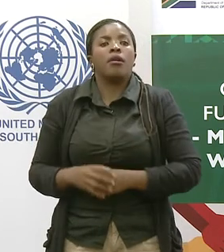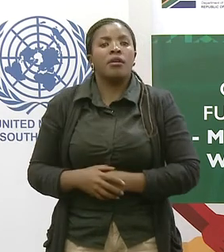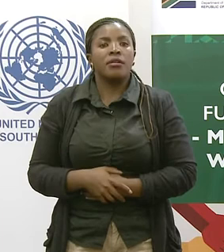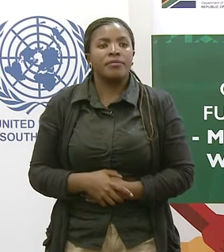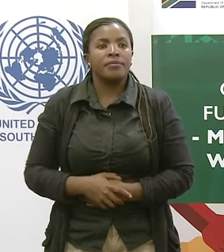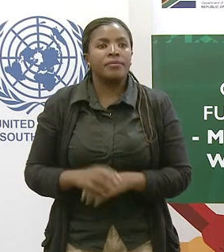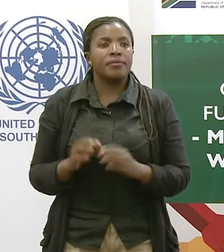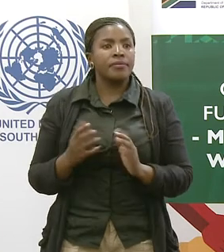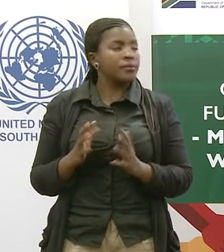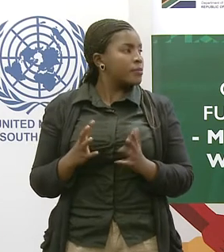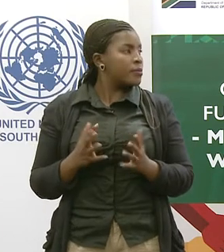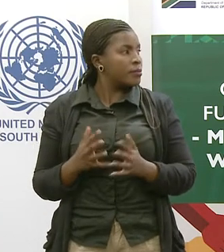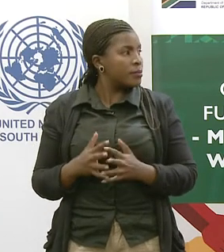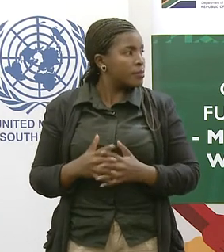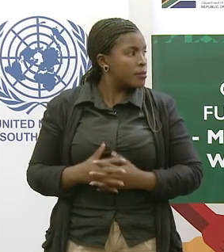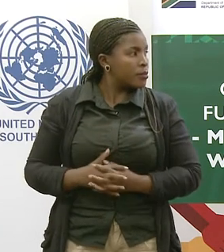Thanks, Adi.